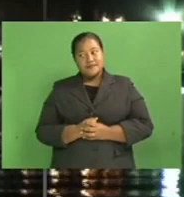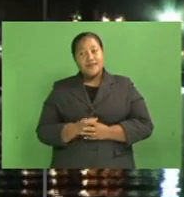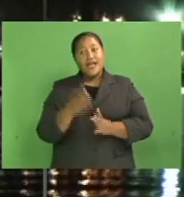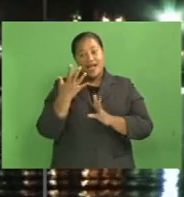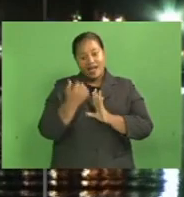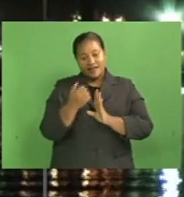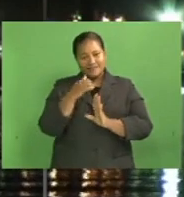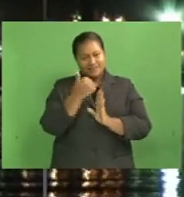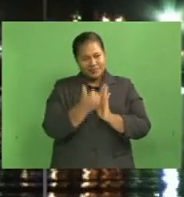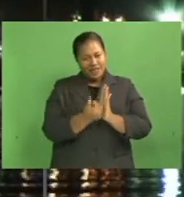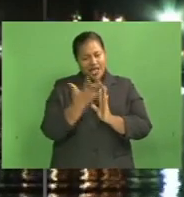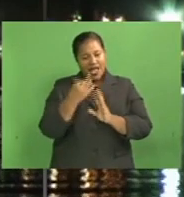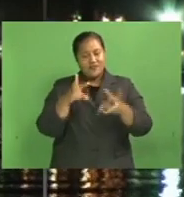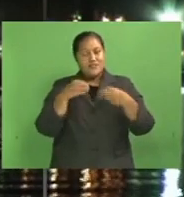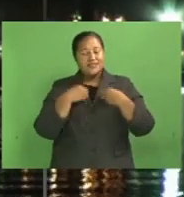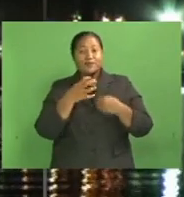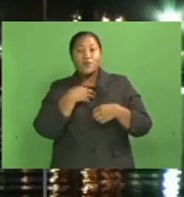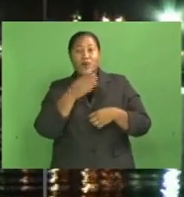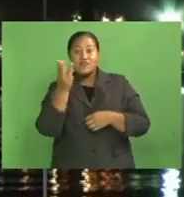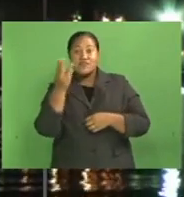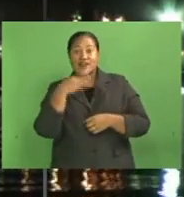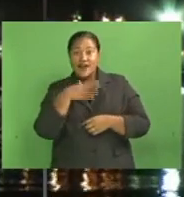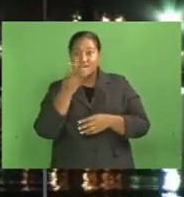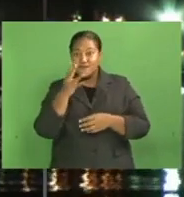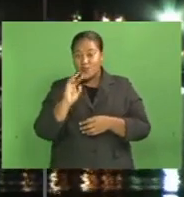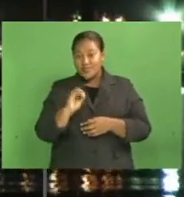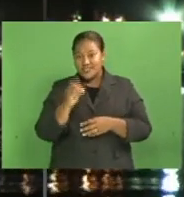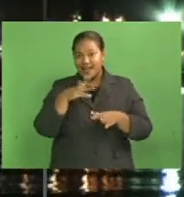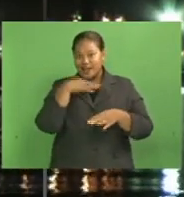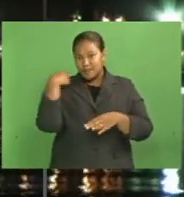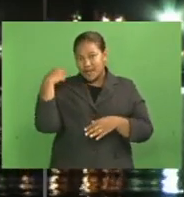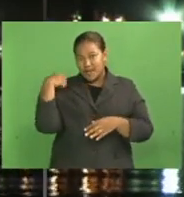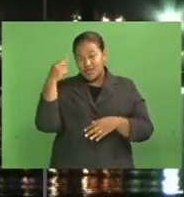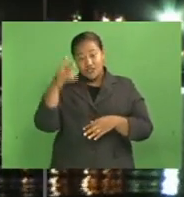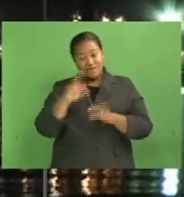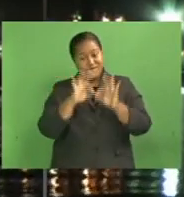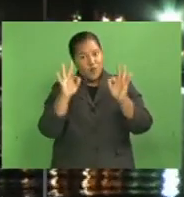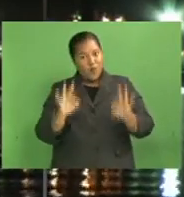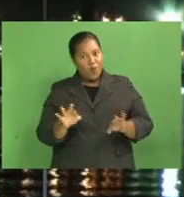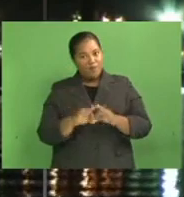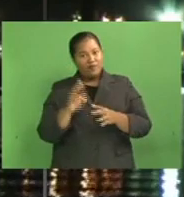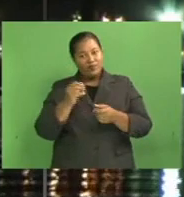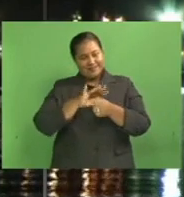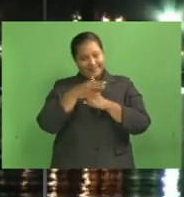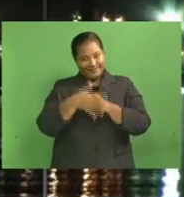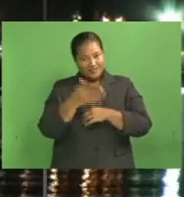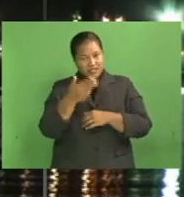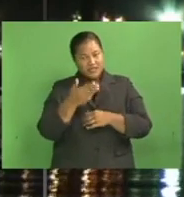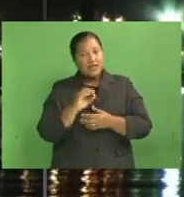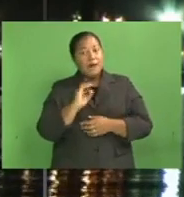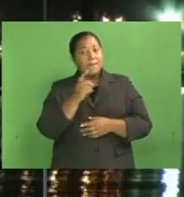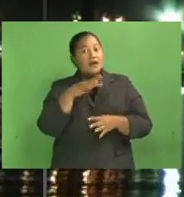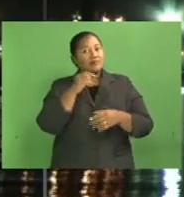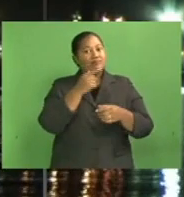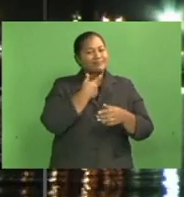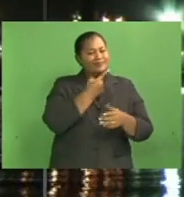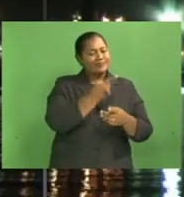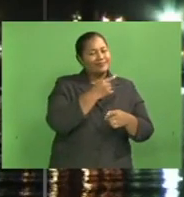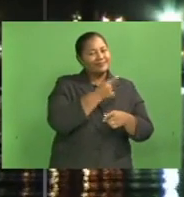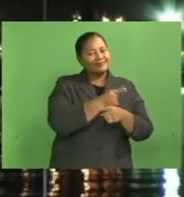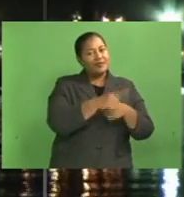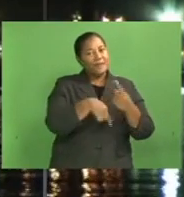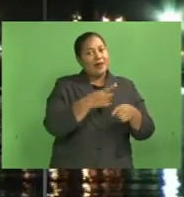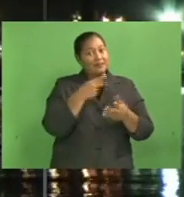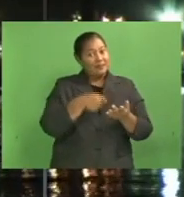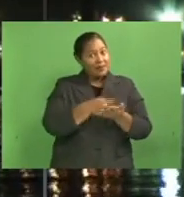has received more than 340 applications for its COVID-19 relief packages. The authority had announced the payment relief options